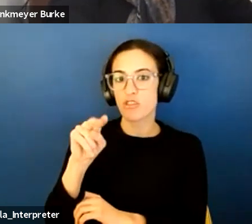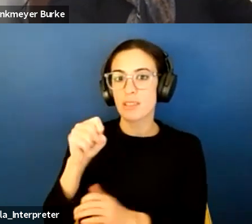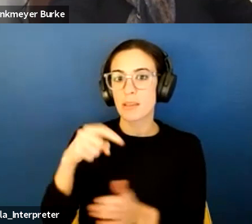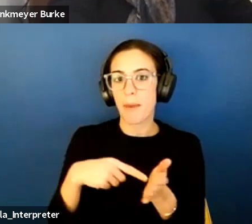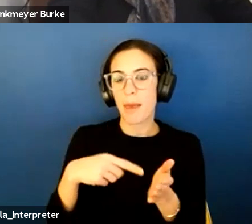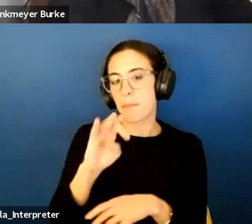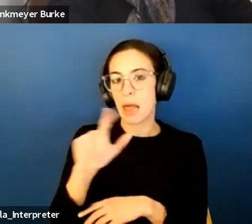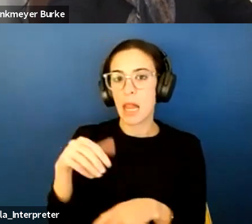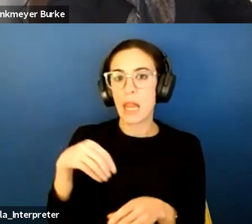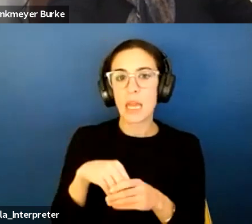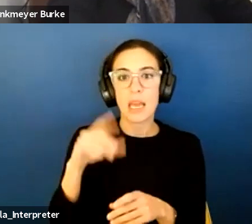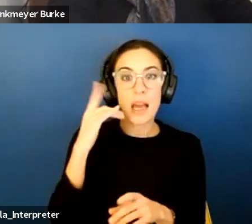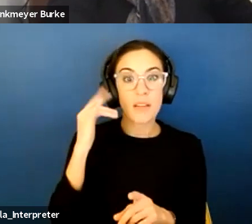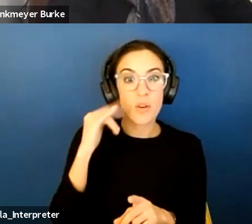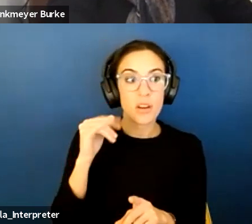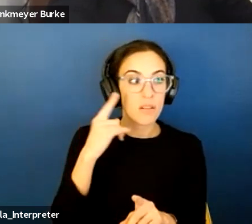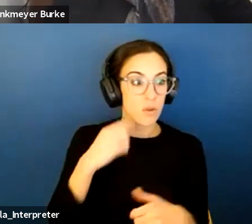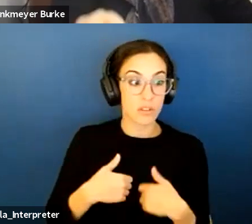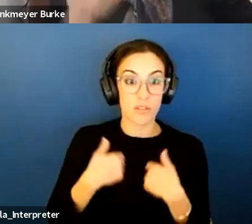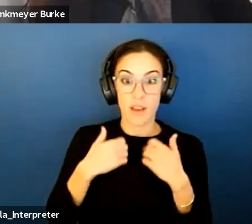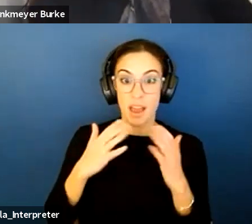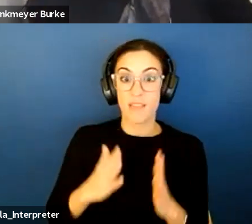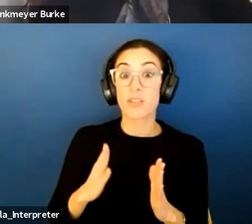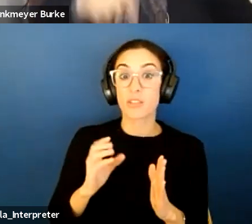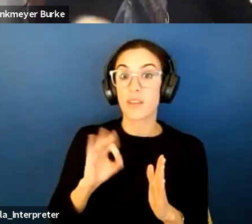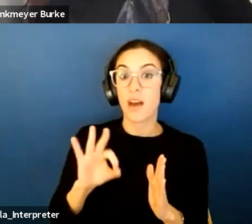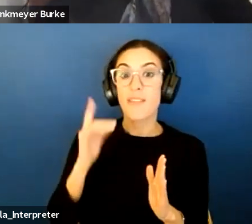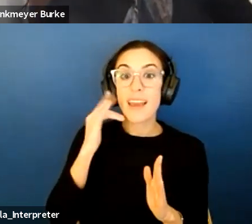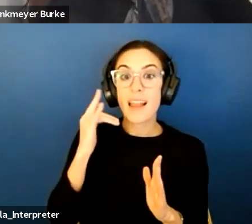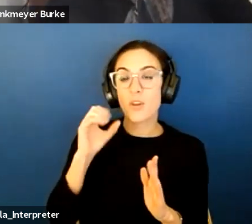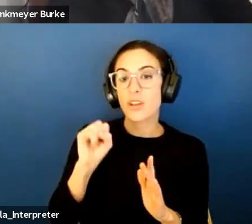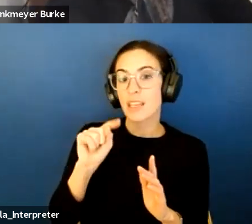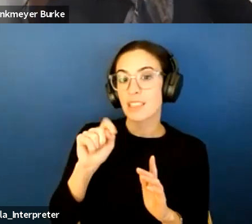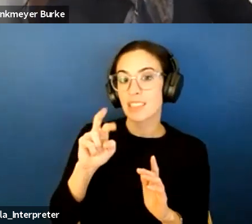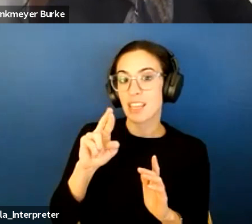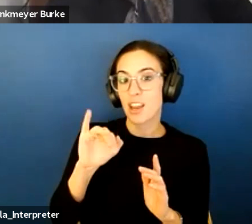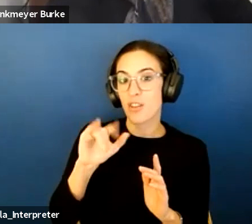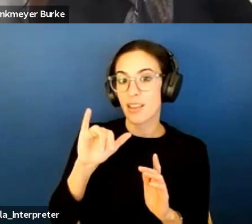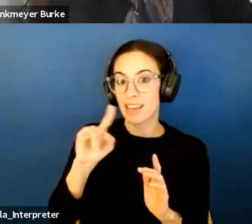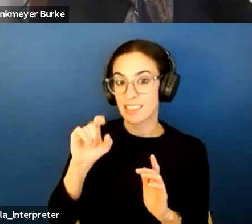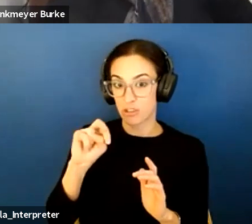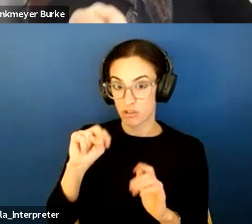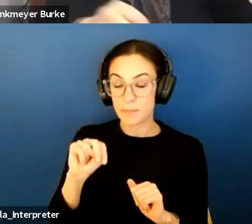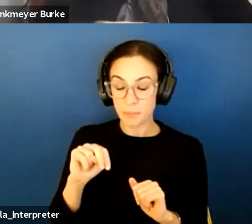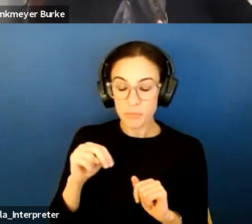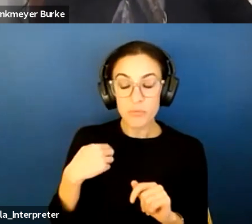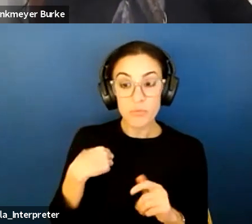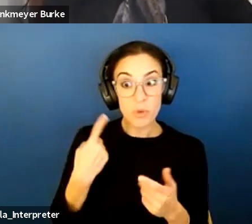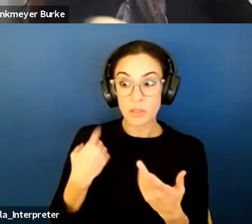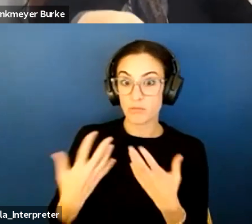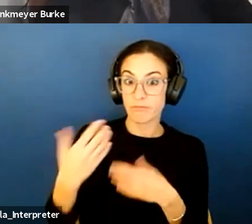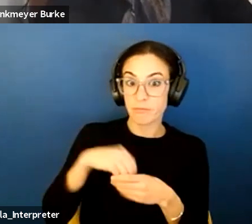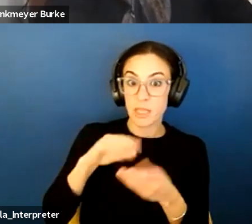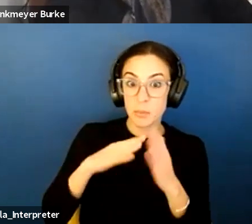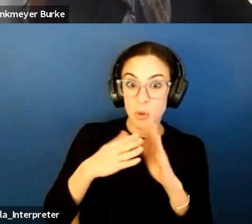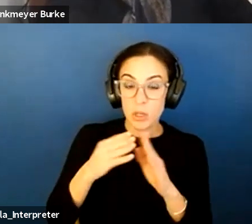for survivors of California sterilization. One of the opportunities is to engage students and community members, scholars, and activists